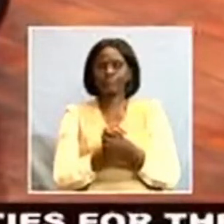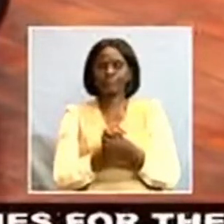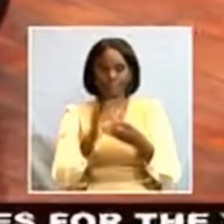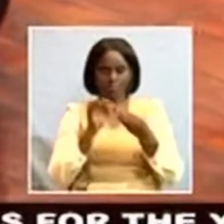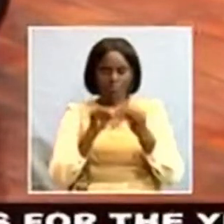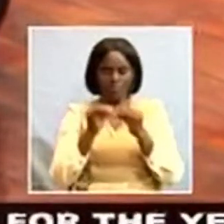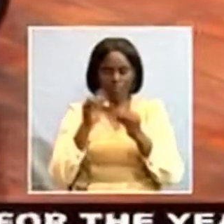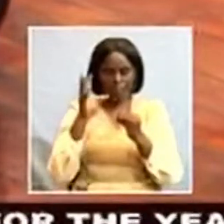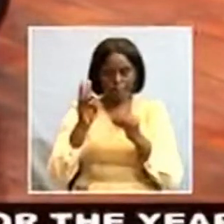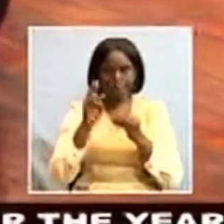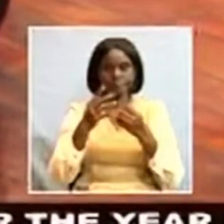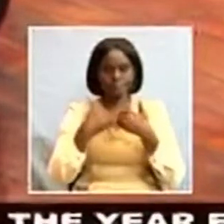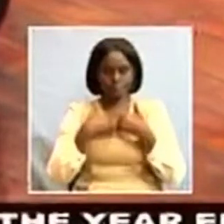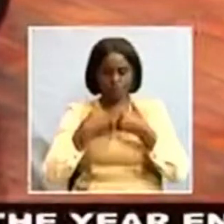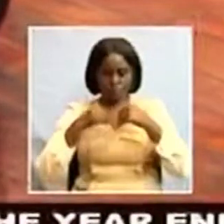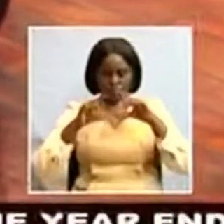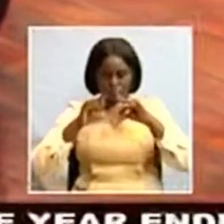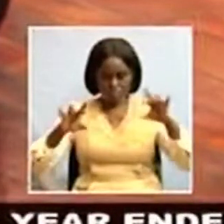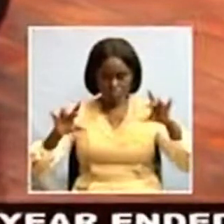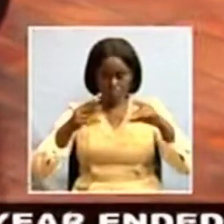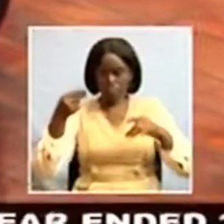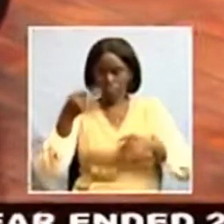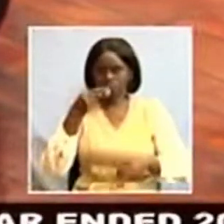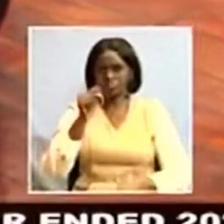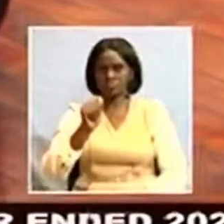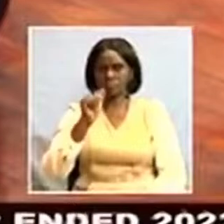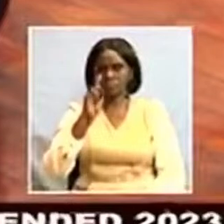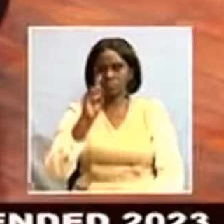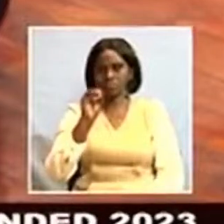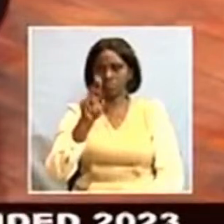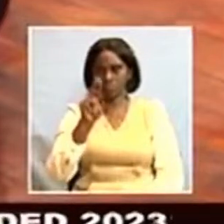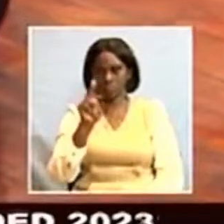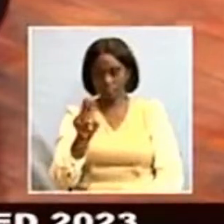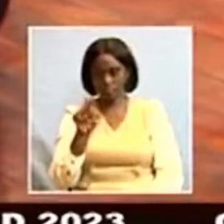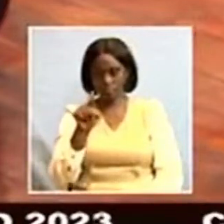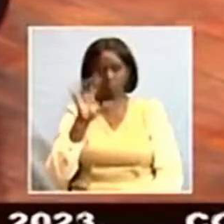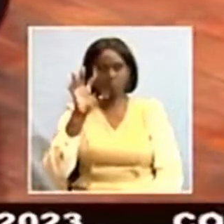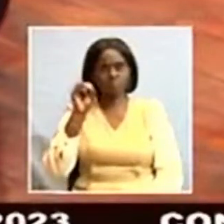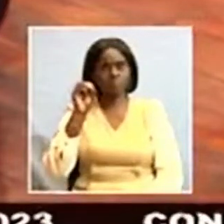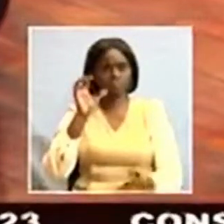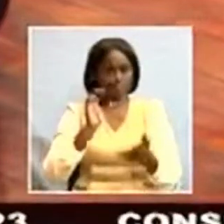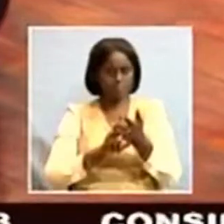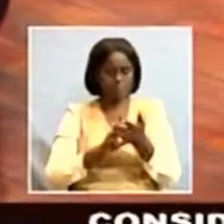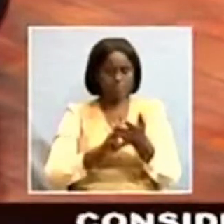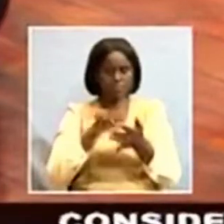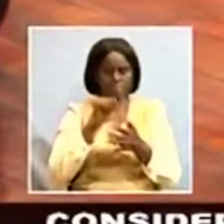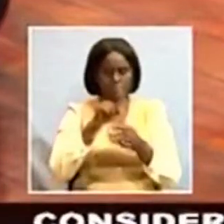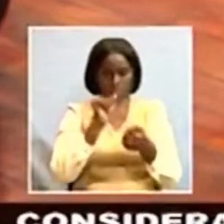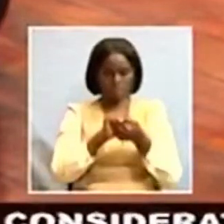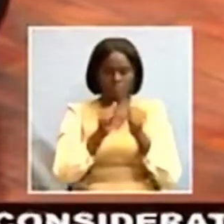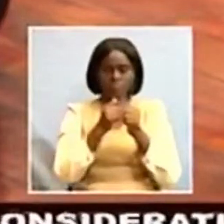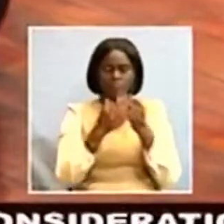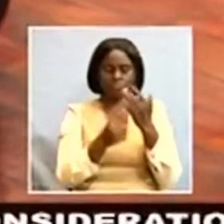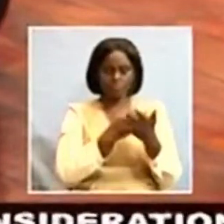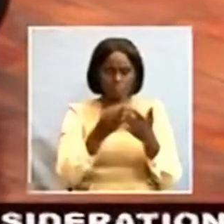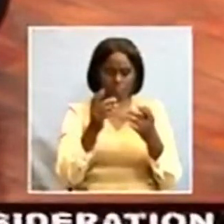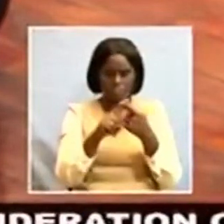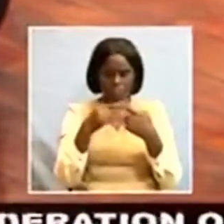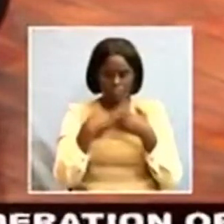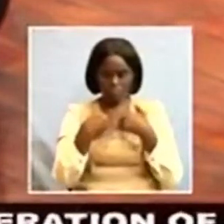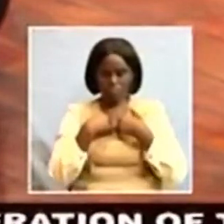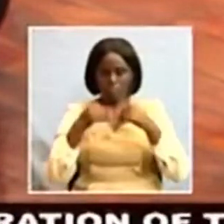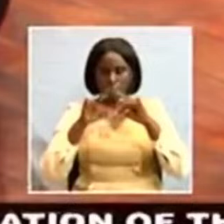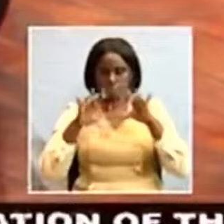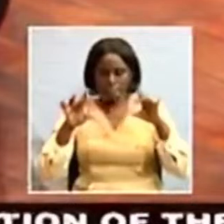Number 6 is acquisition of land harbor, which stood at 50,000. Cause of query: failure to acquire land